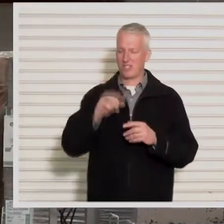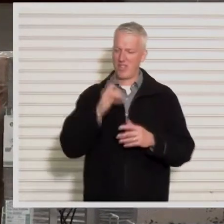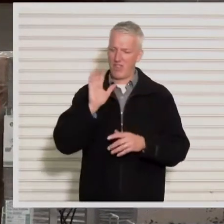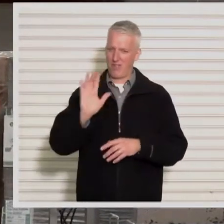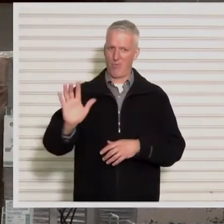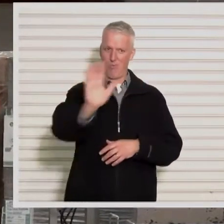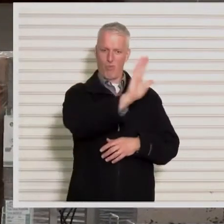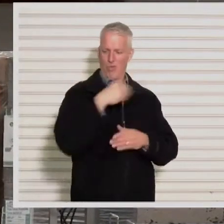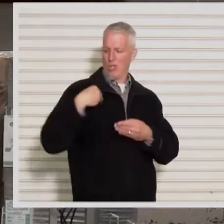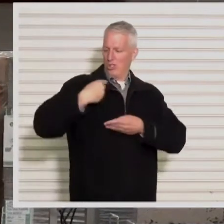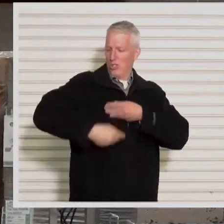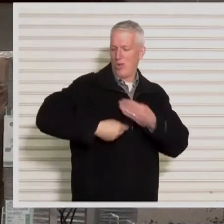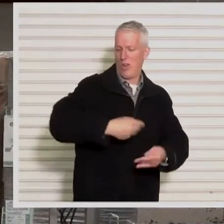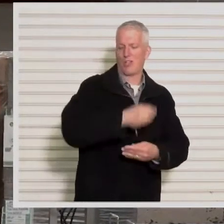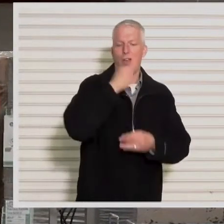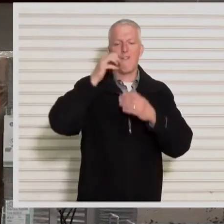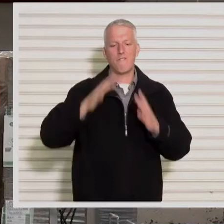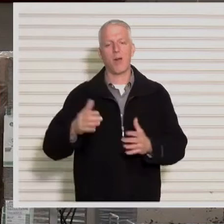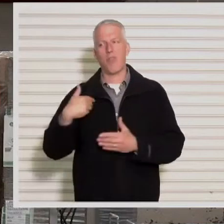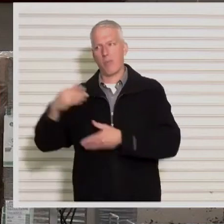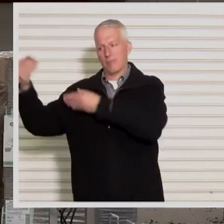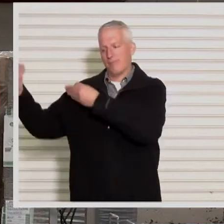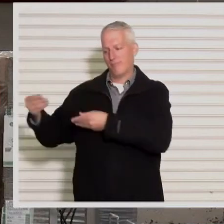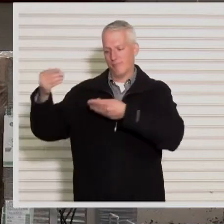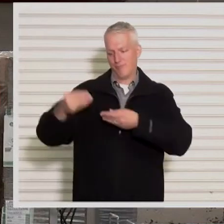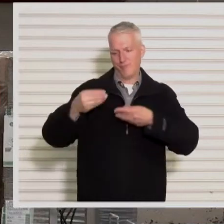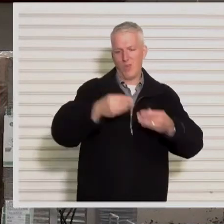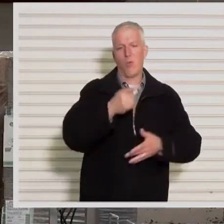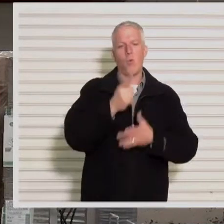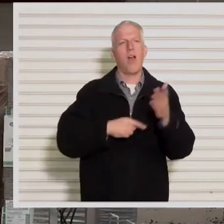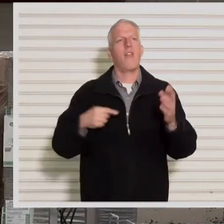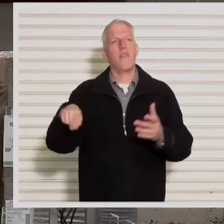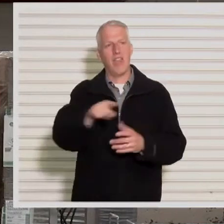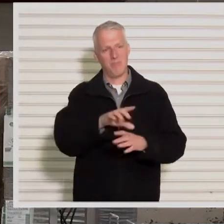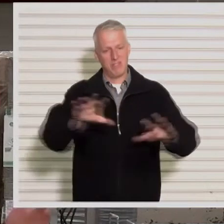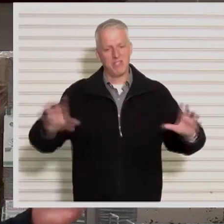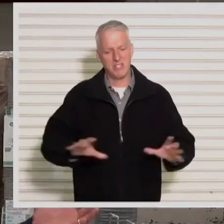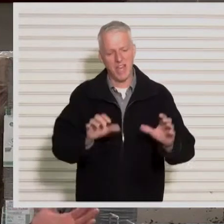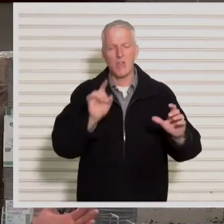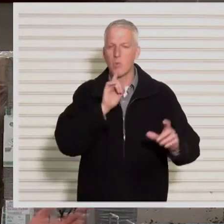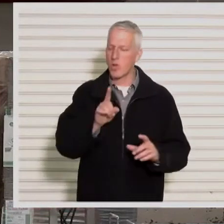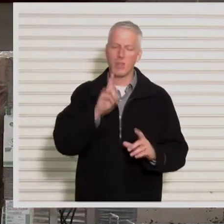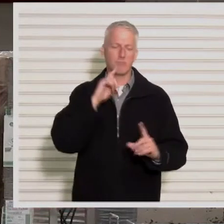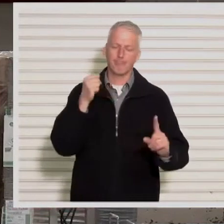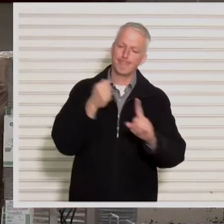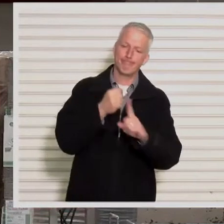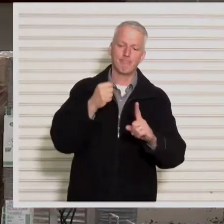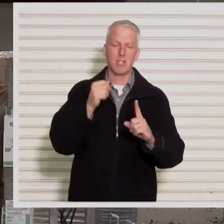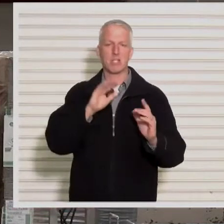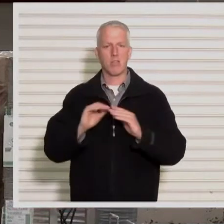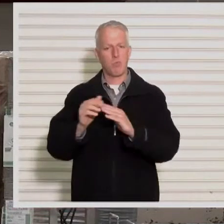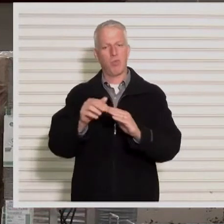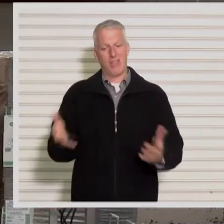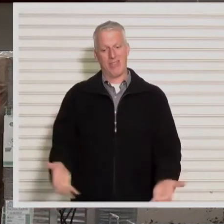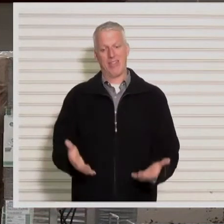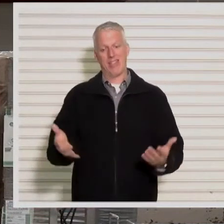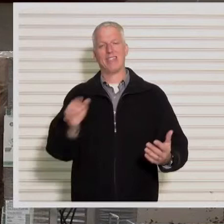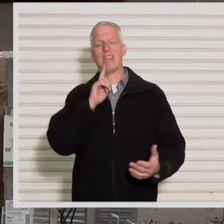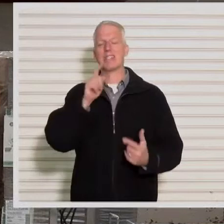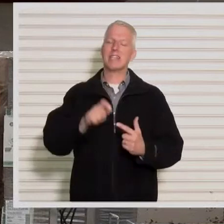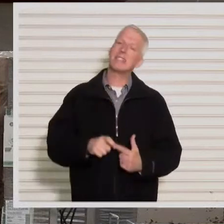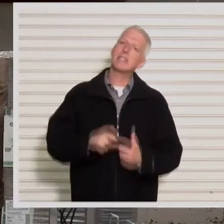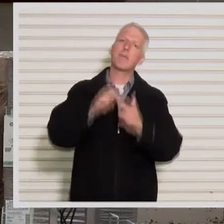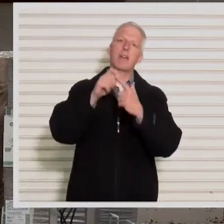an extraordinary journey they have been on and their families have been on. What a remarkable community this is. What a